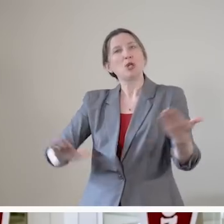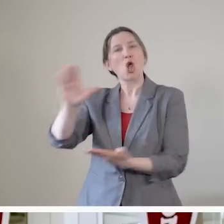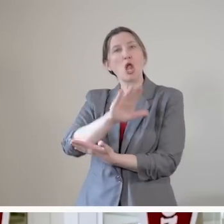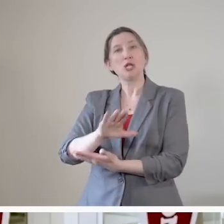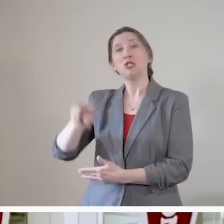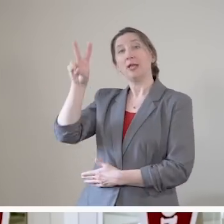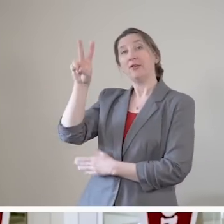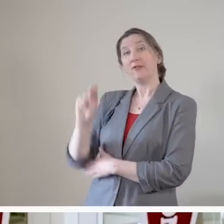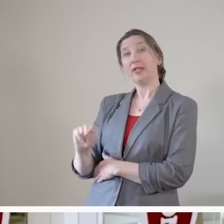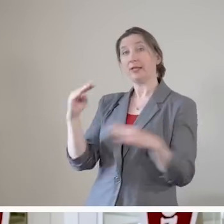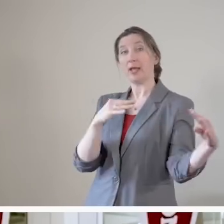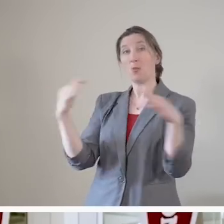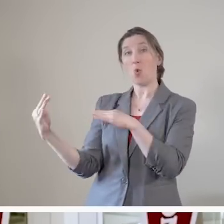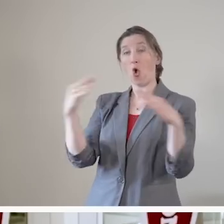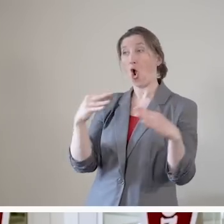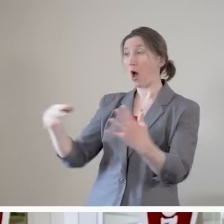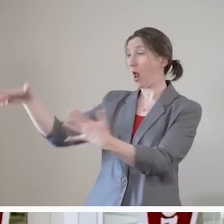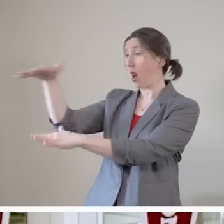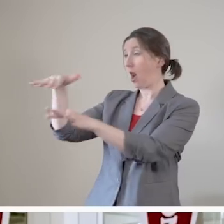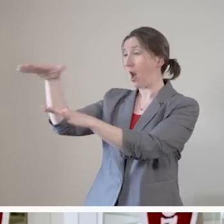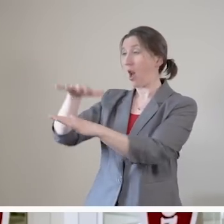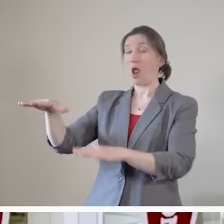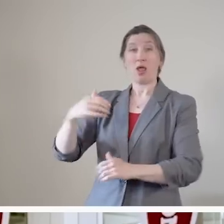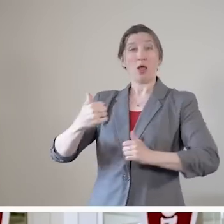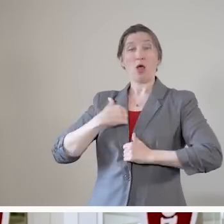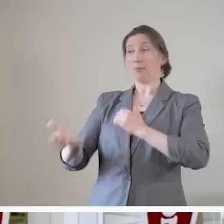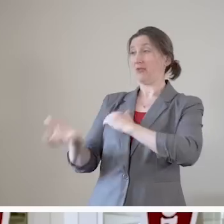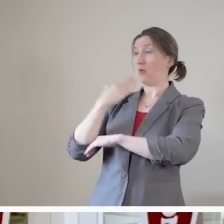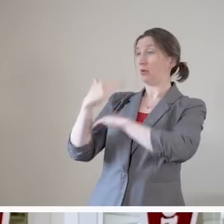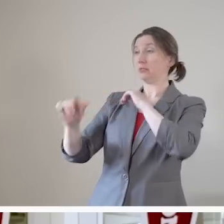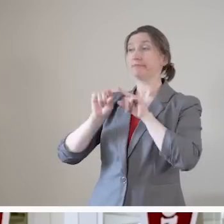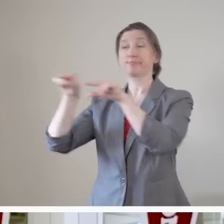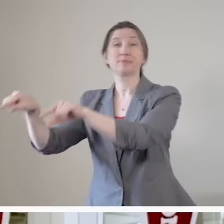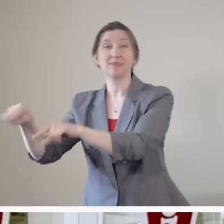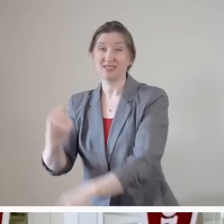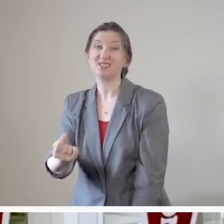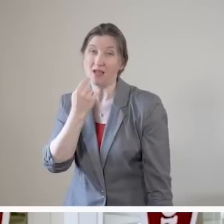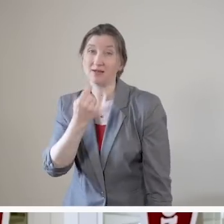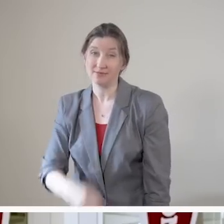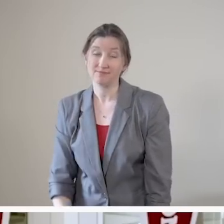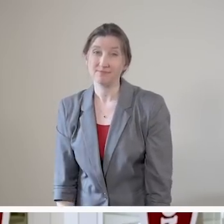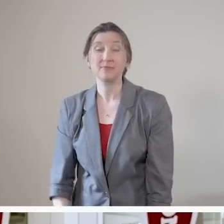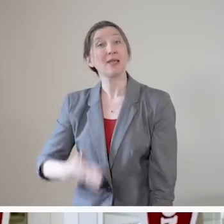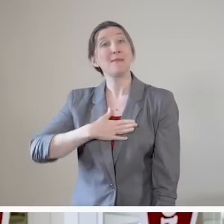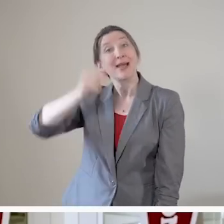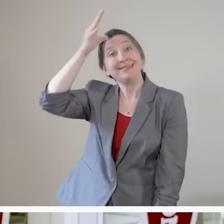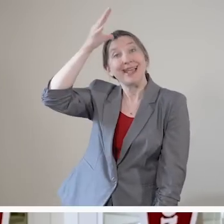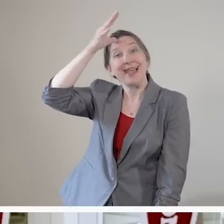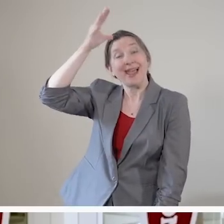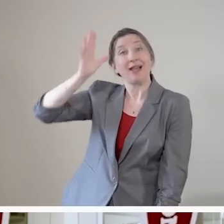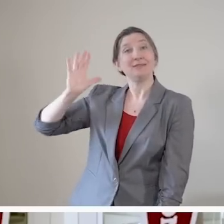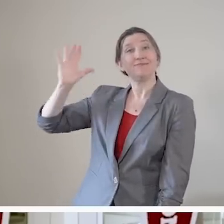was a draft, and that sucked. When my dad graduated, he got shipped off to Europe and World War